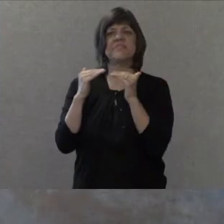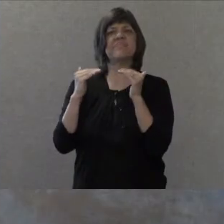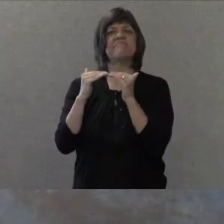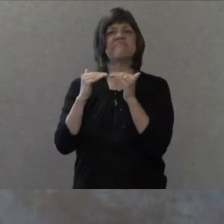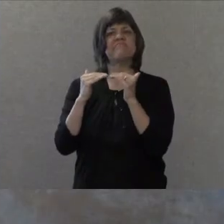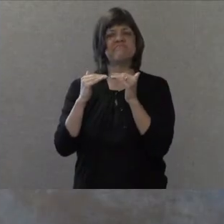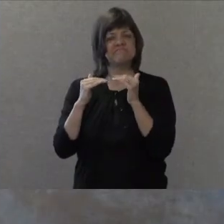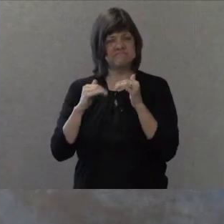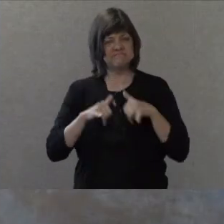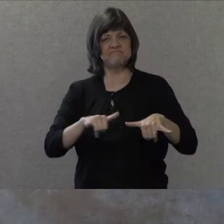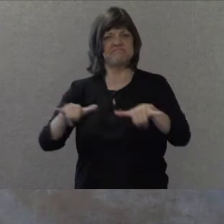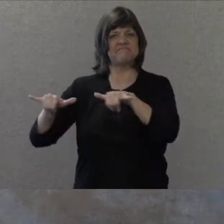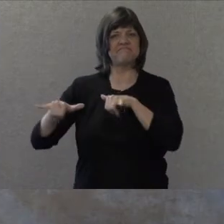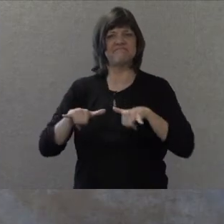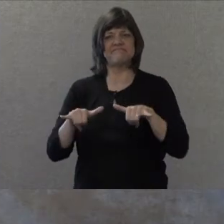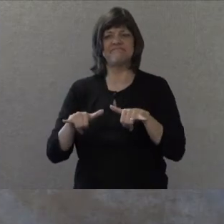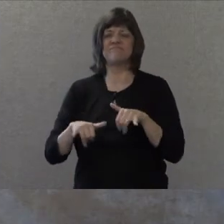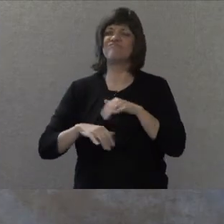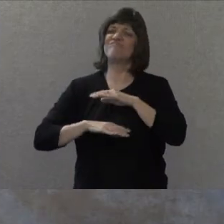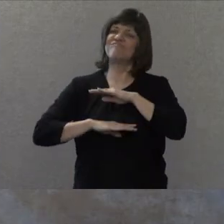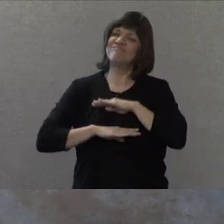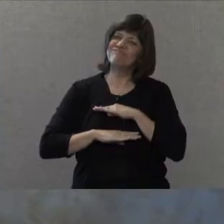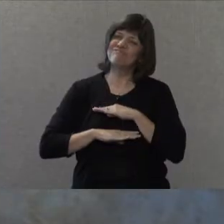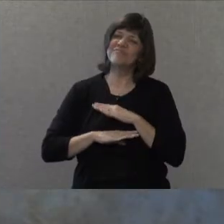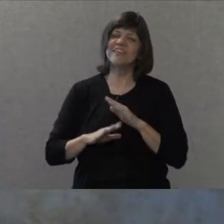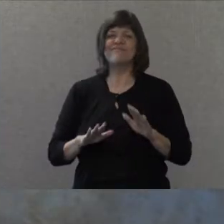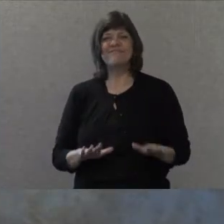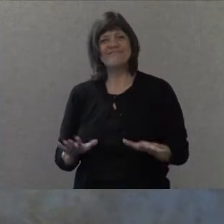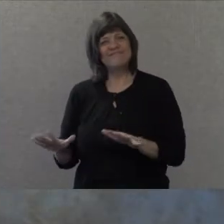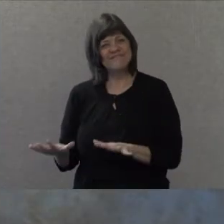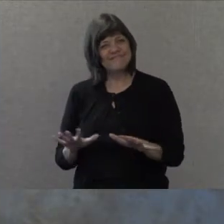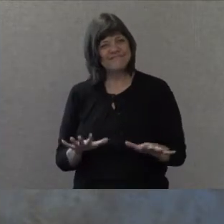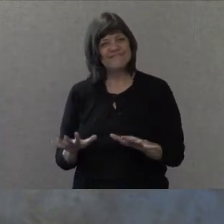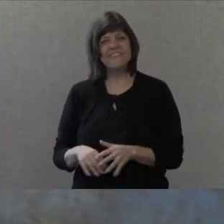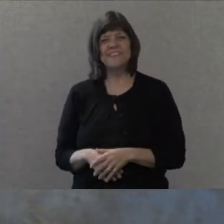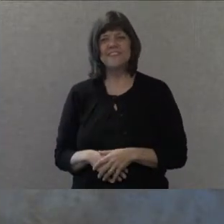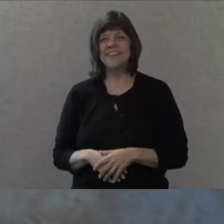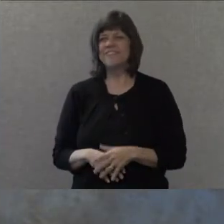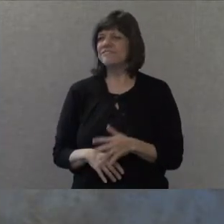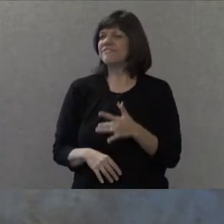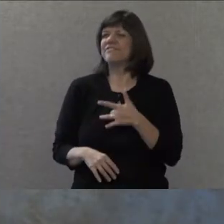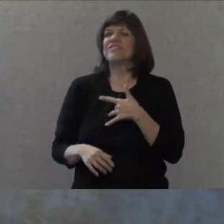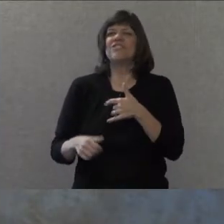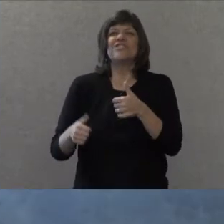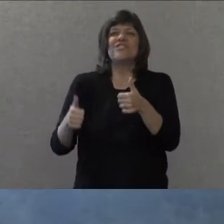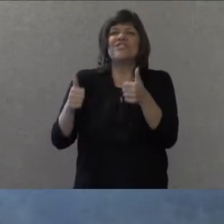You feel like you're being treated fairly. Relax.